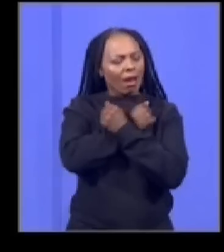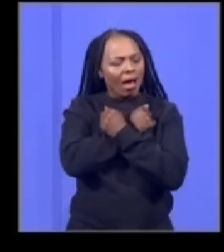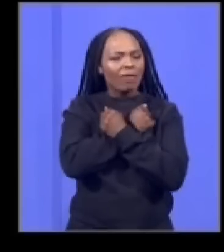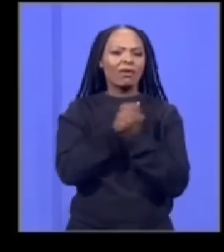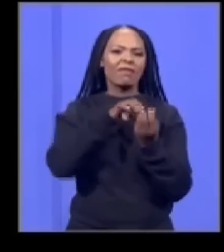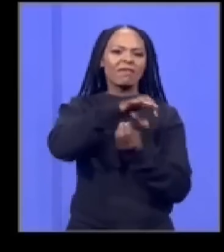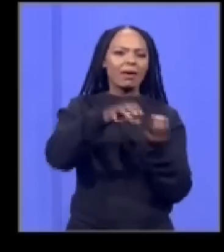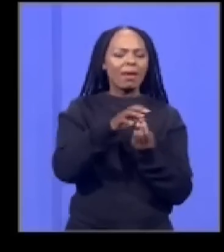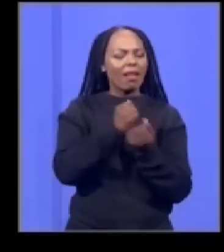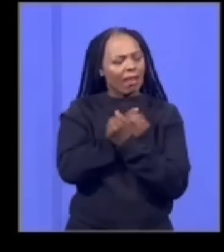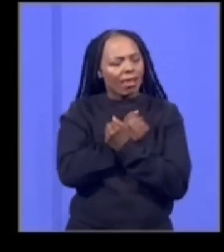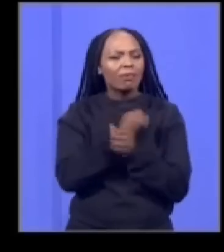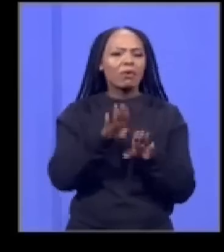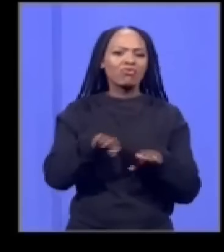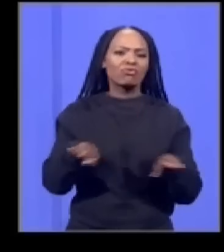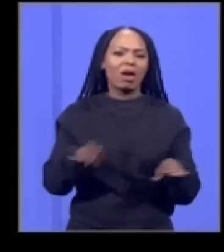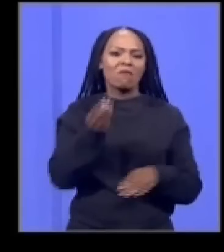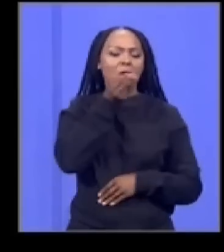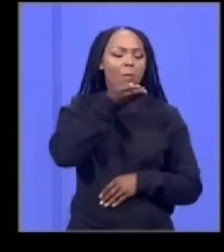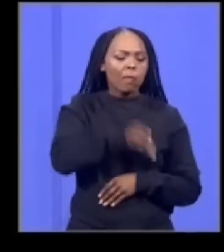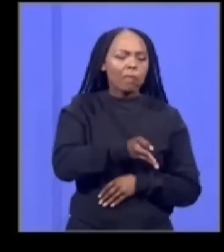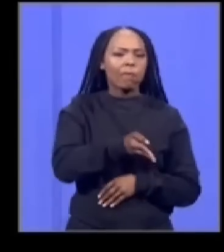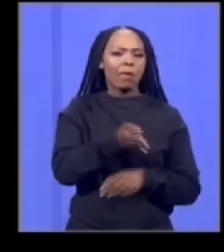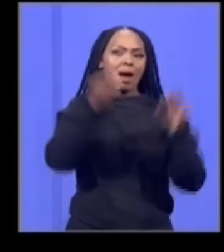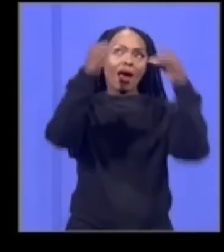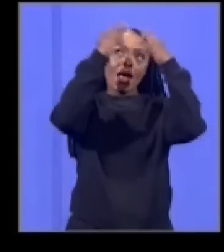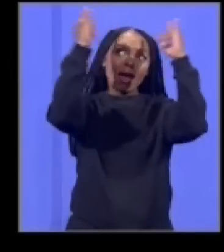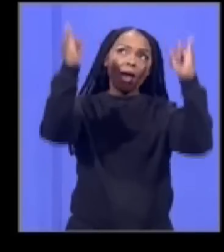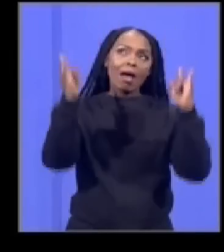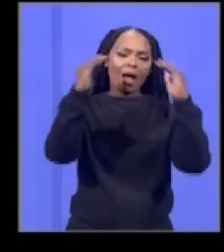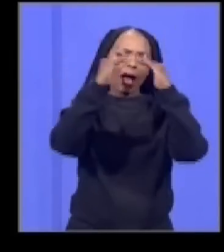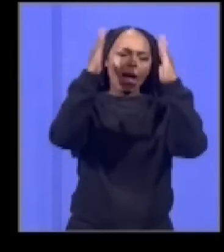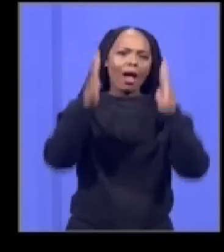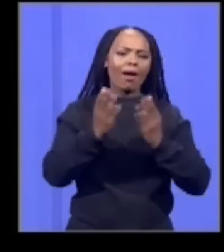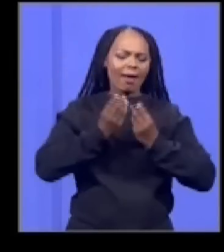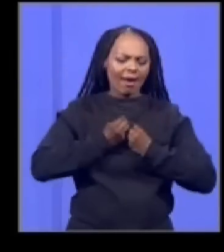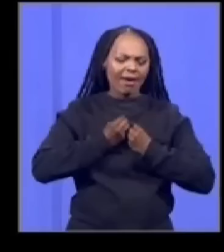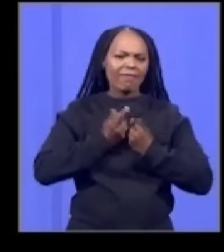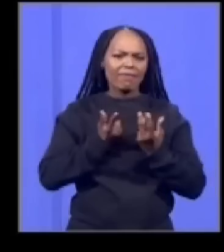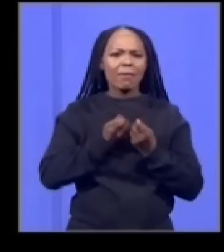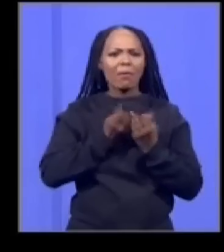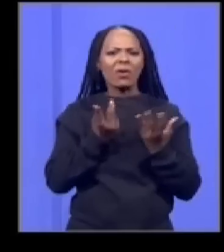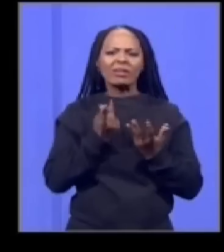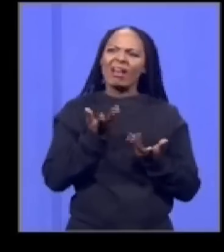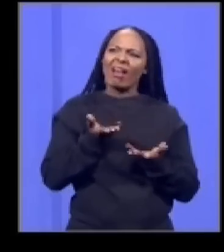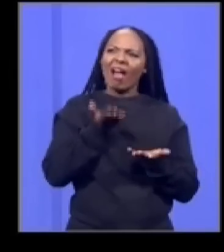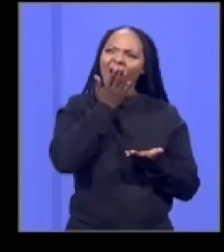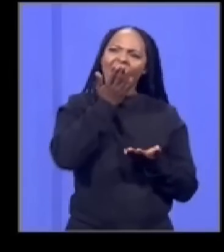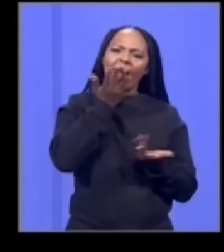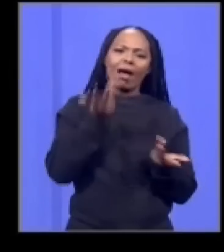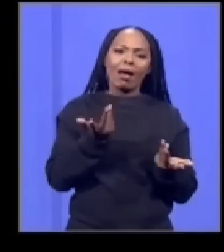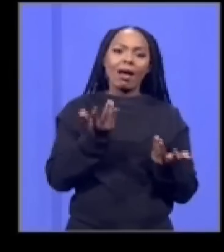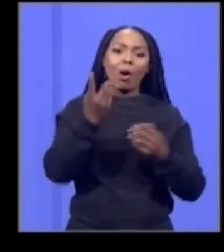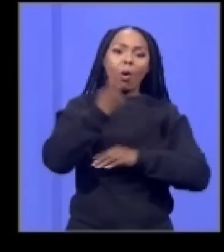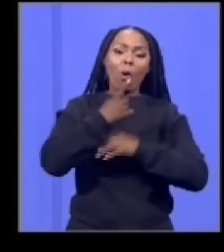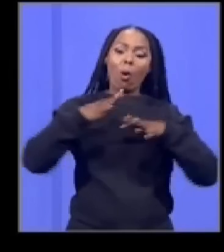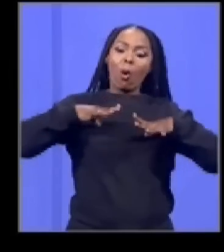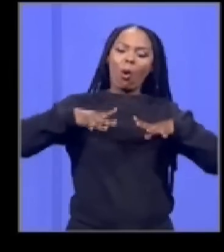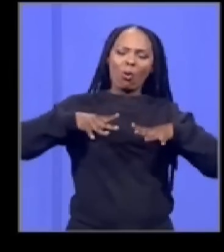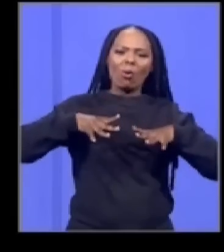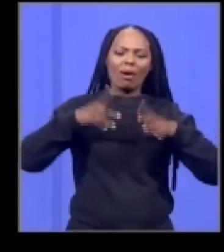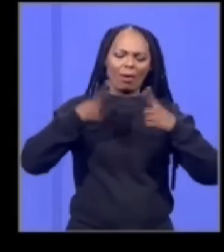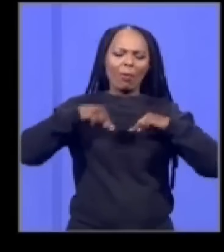food on our tables, and the safety of a roof over our heads. And may this holy day always remind us, as a